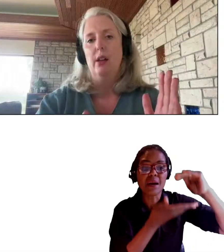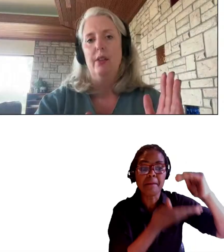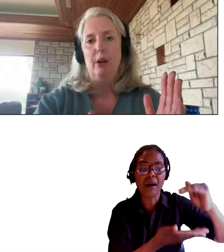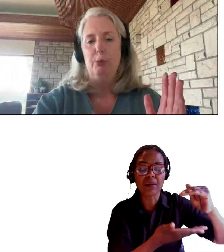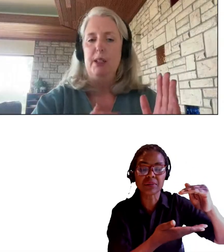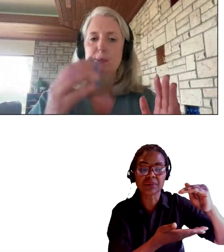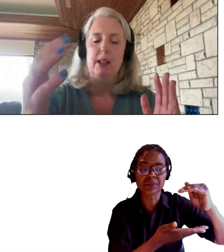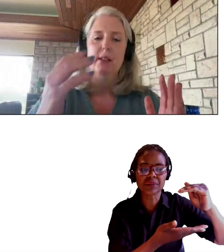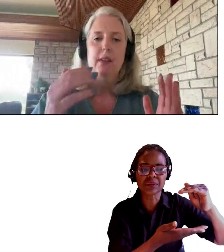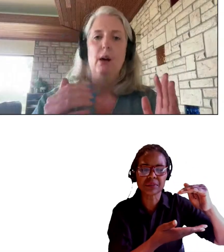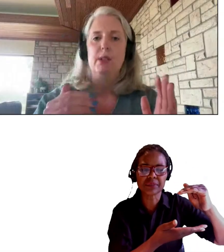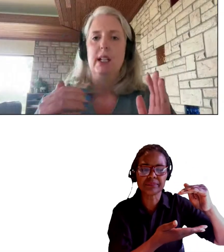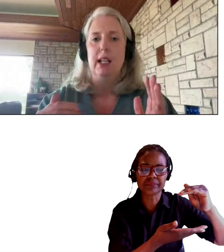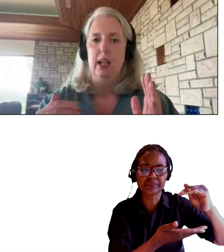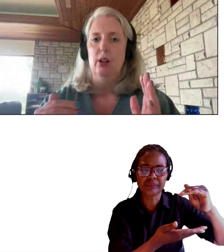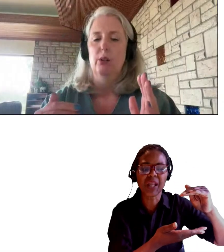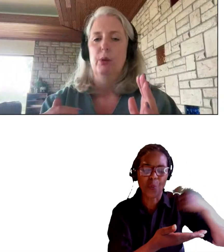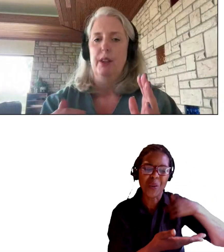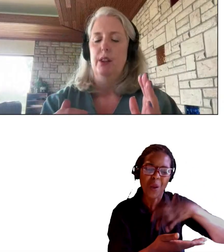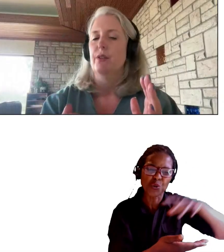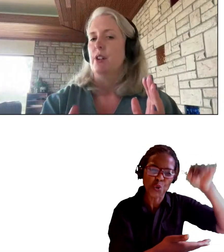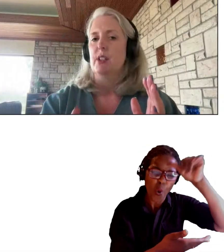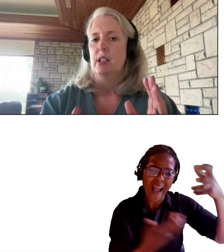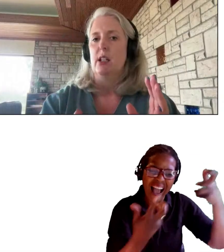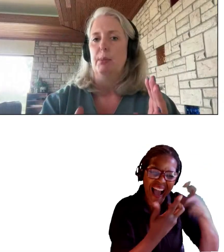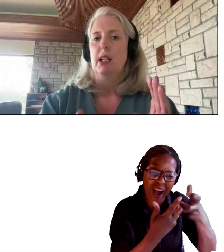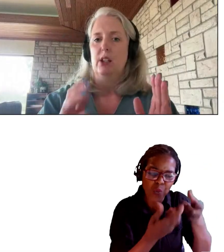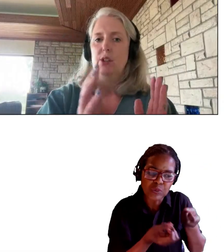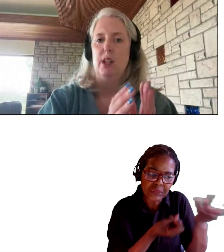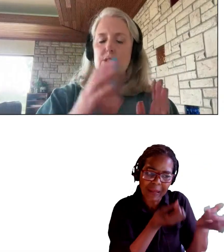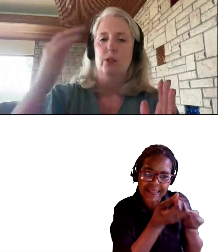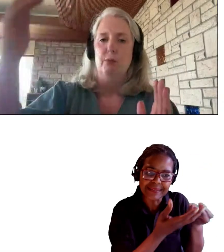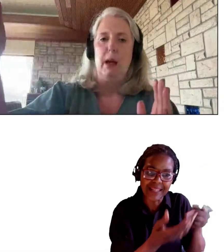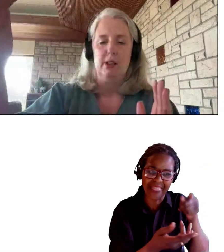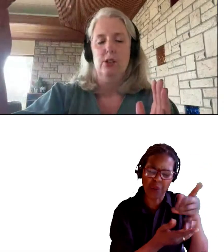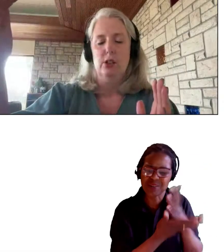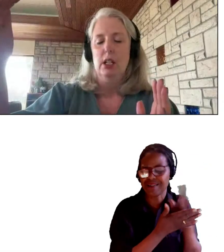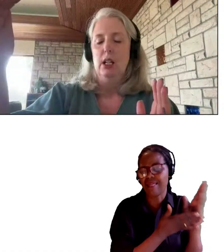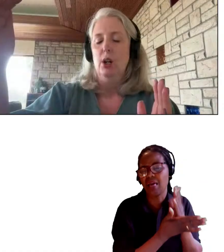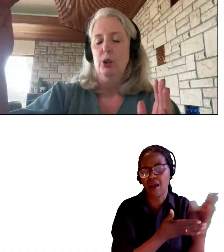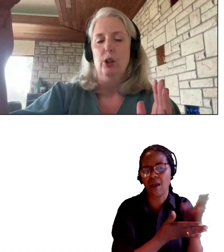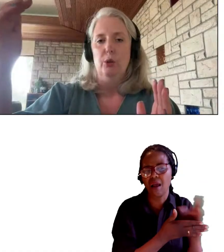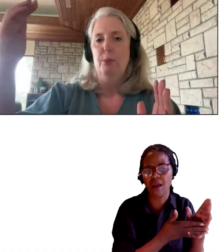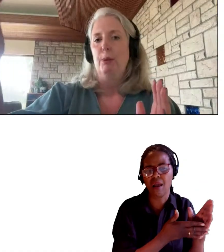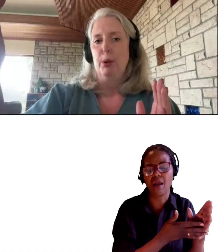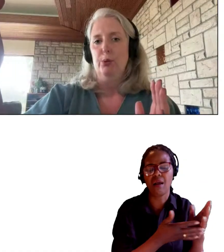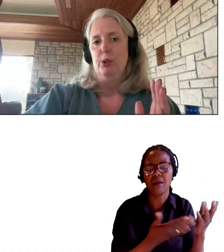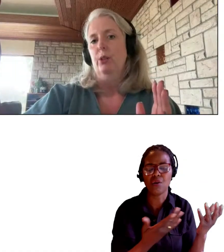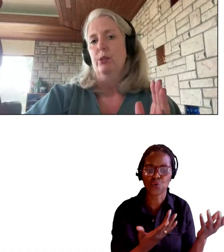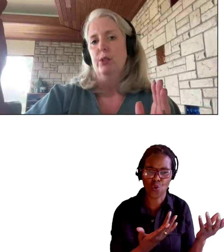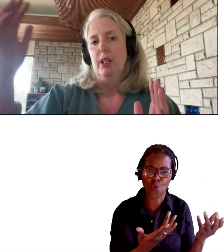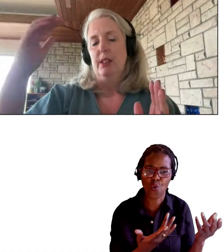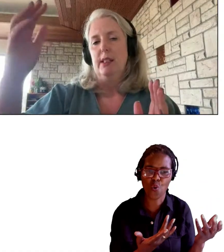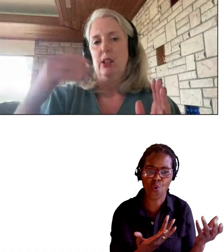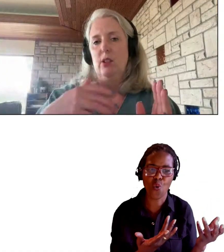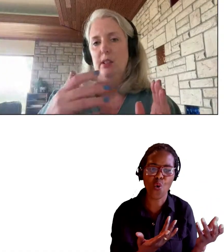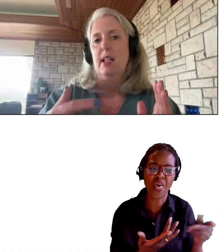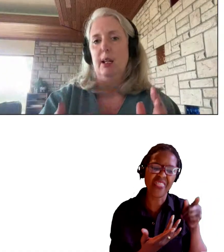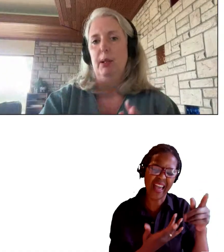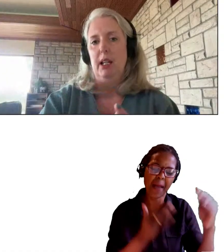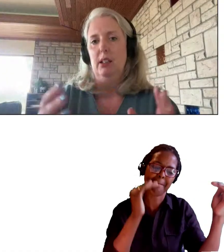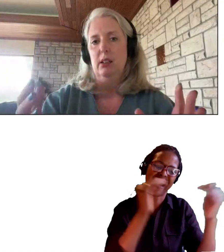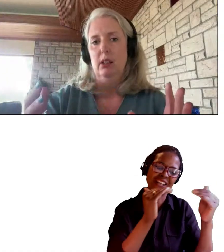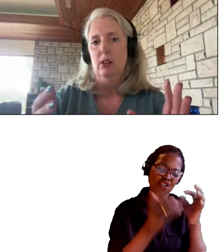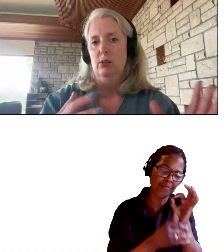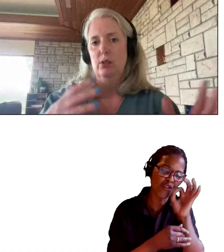how that would be spent, and that was clear within the first stage application. That sort of matched, you know, the proposal, so that the schedule